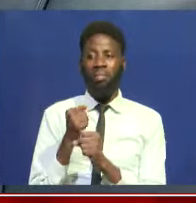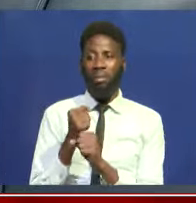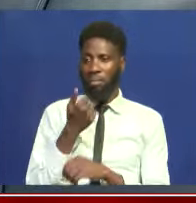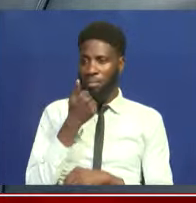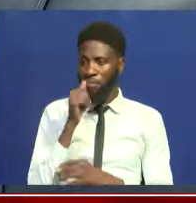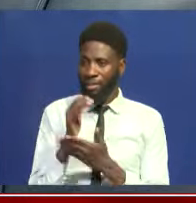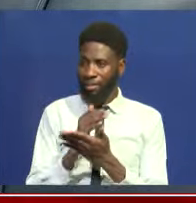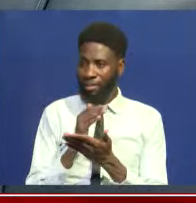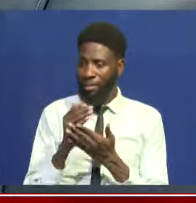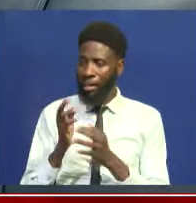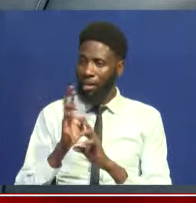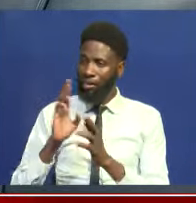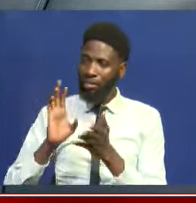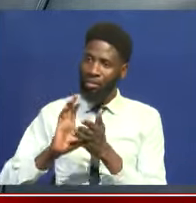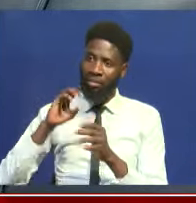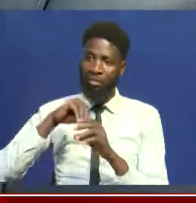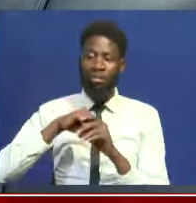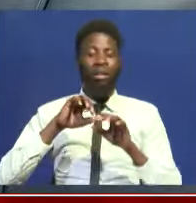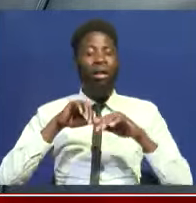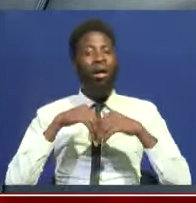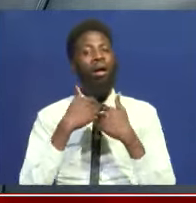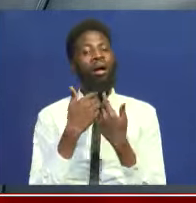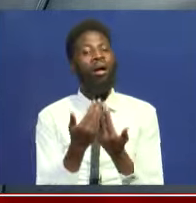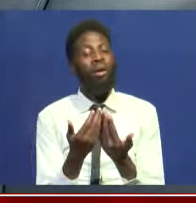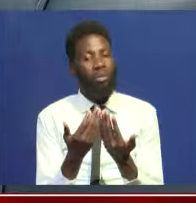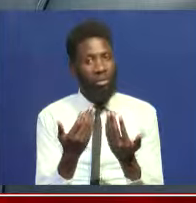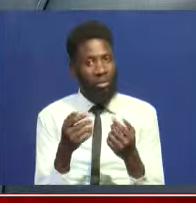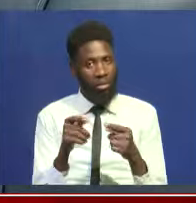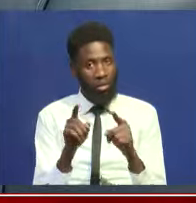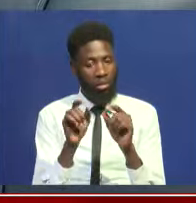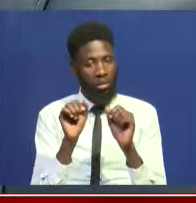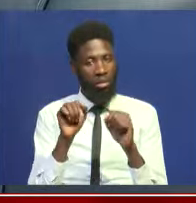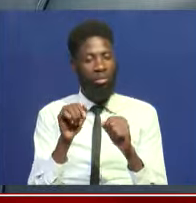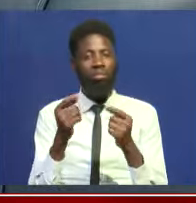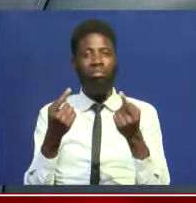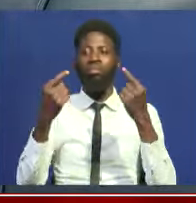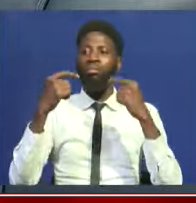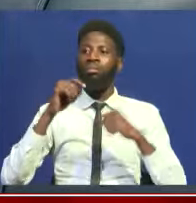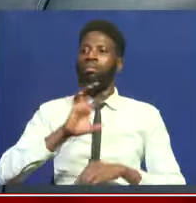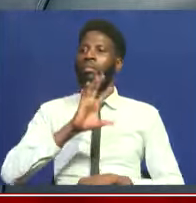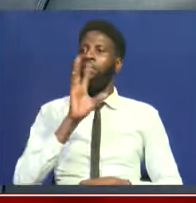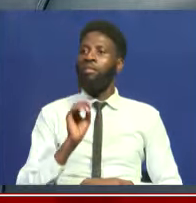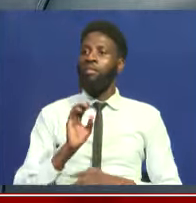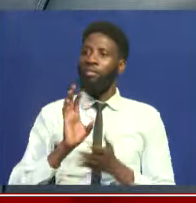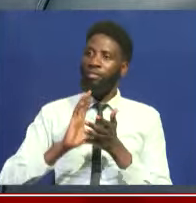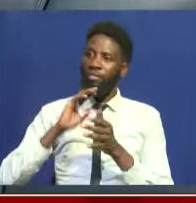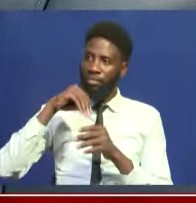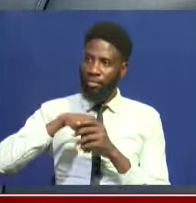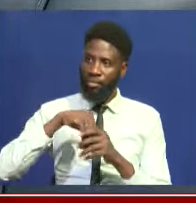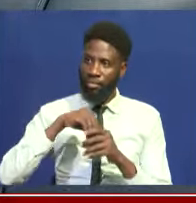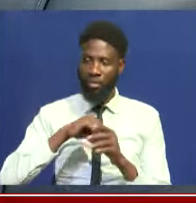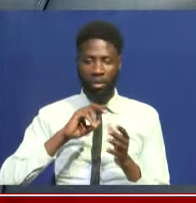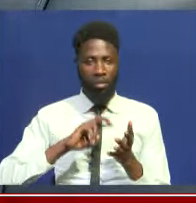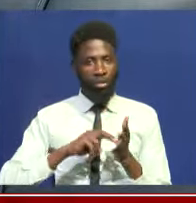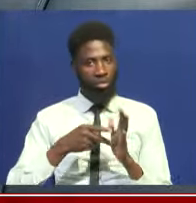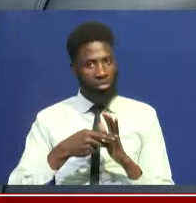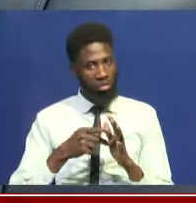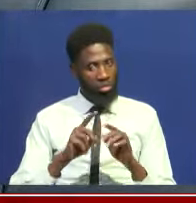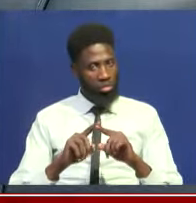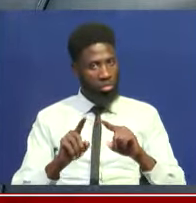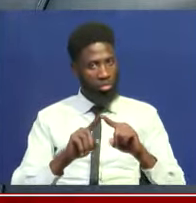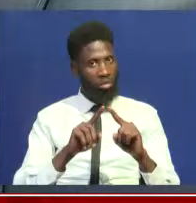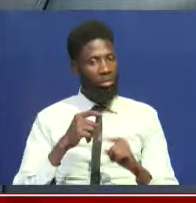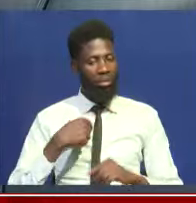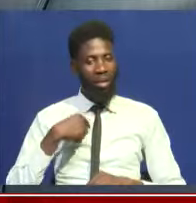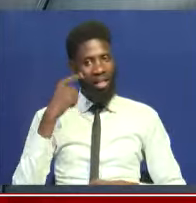that investment, and how do we get private sector investors ready to come to Africa, invest in projects? And I think it's